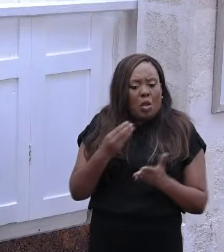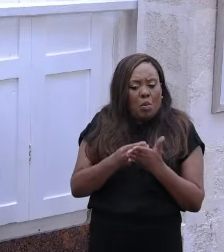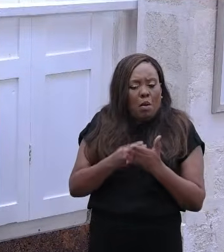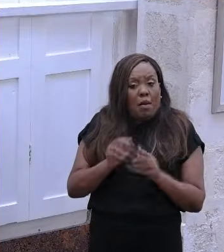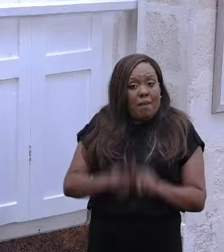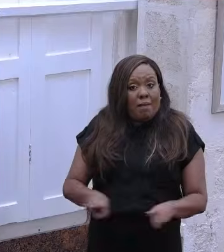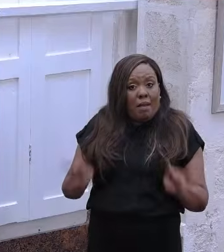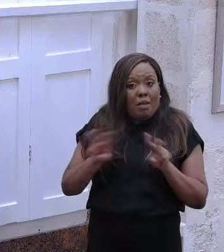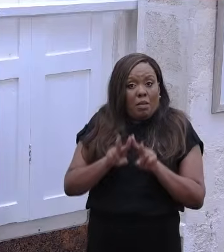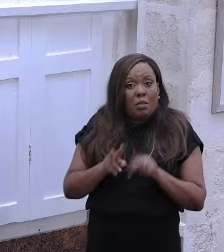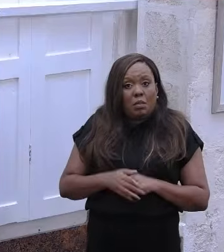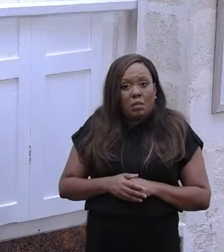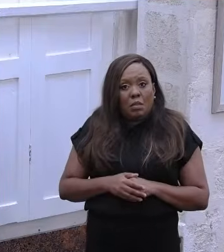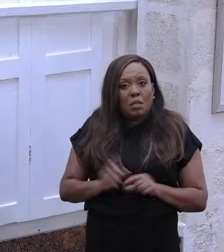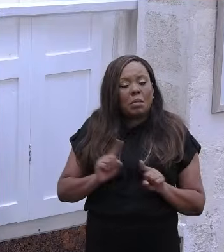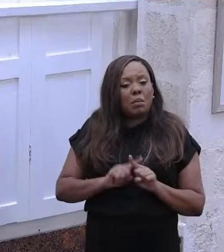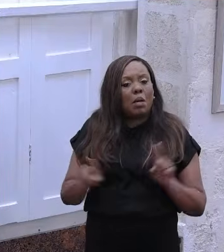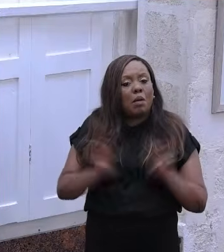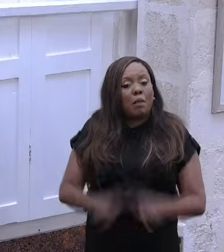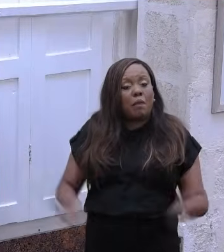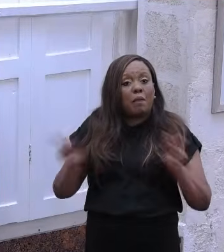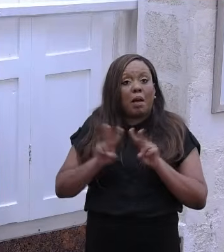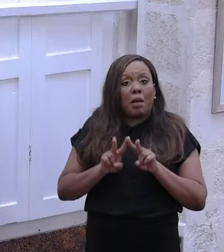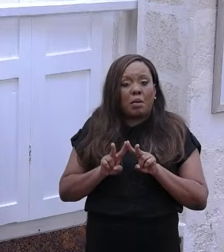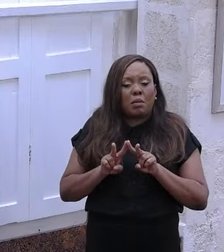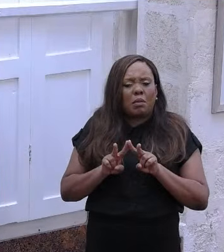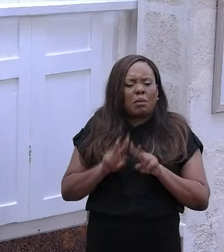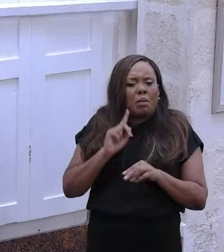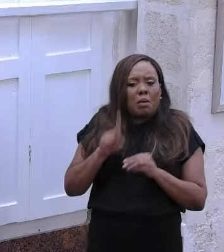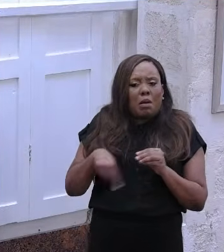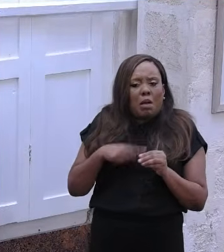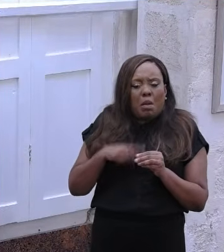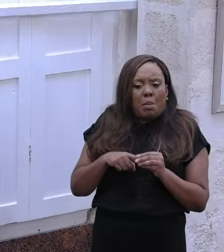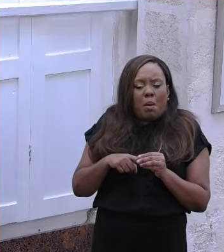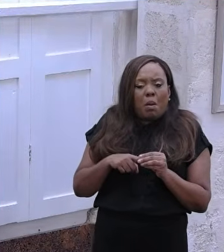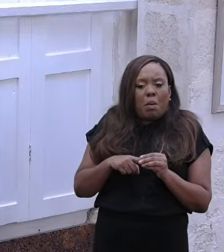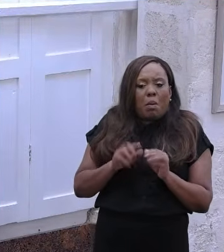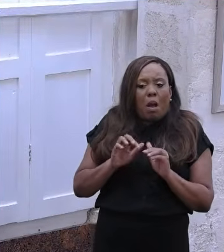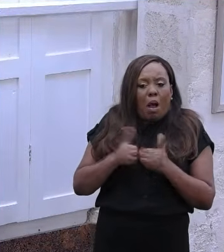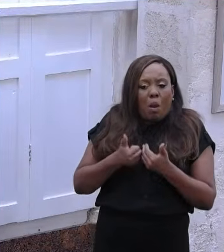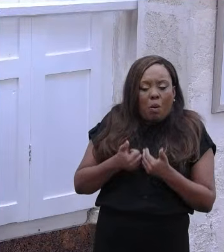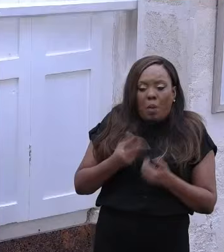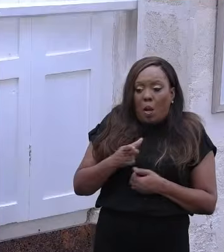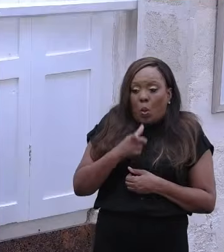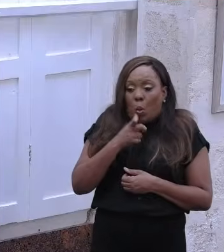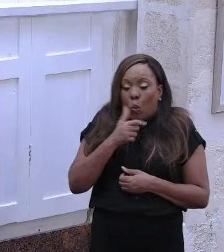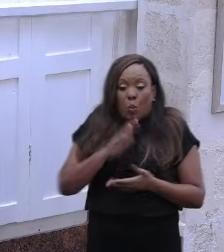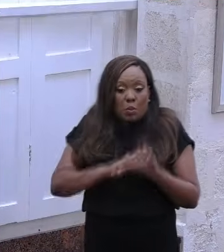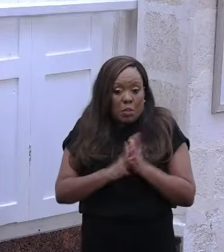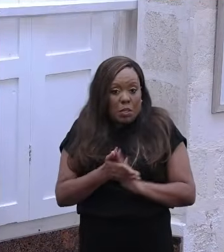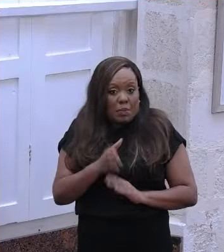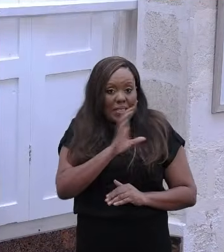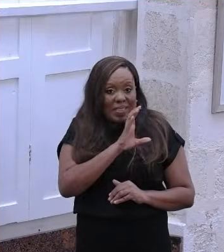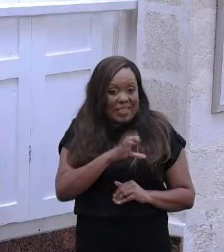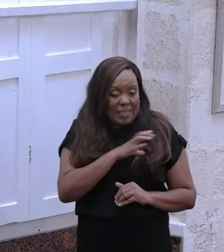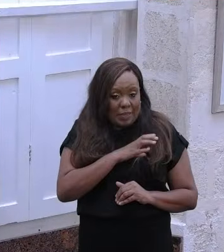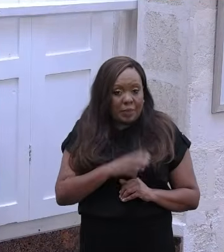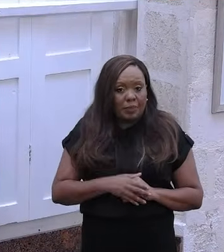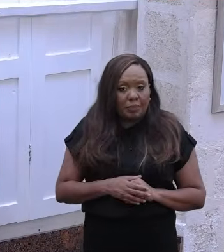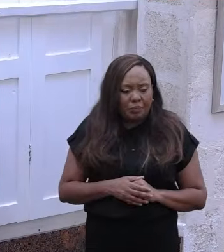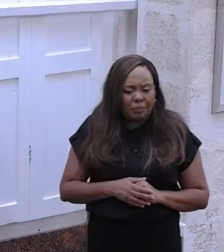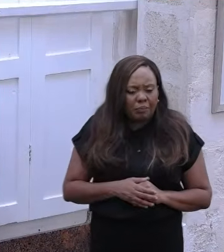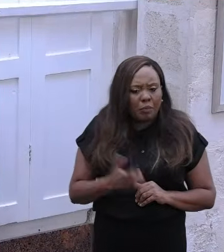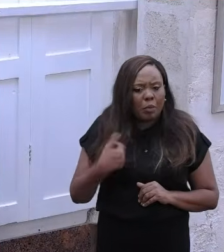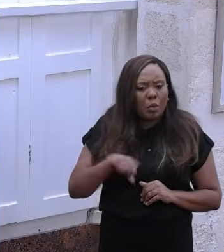socio-cultural value on the question of citizenship. And if we do that, I think we find the right